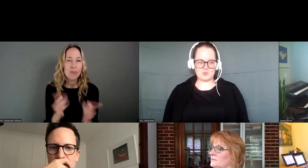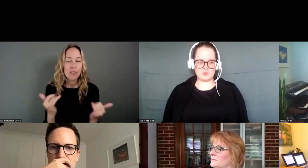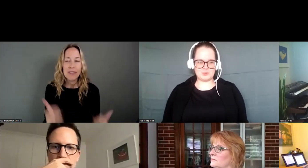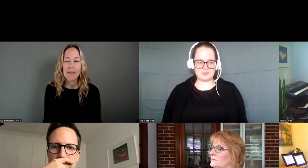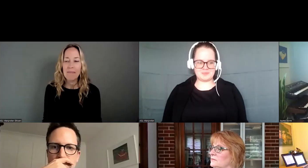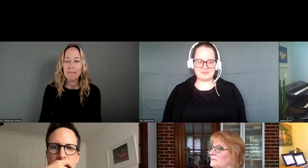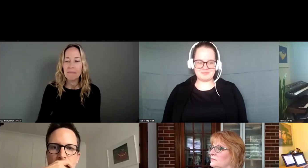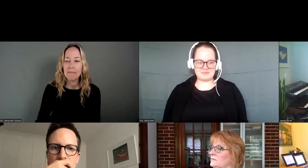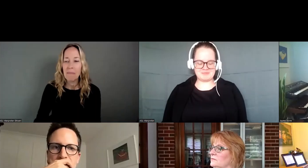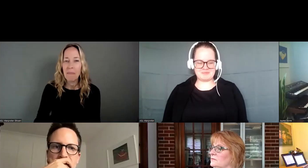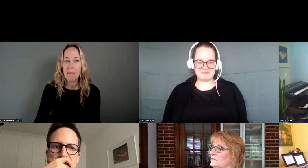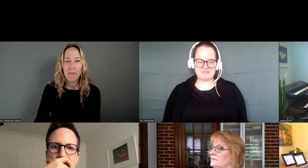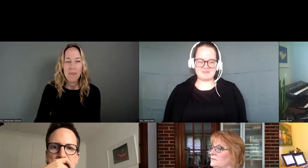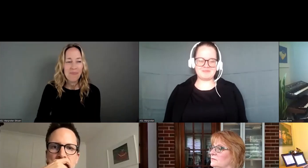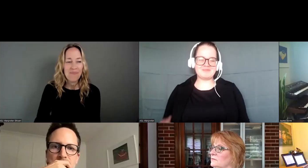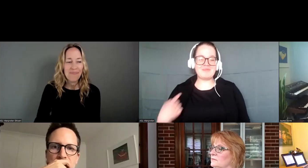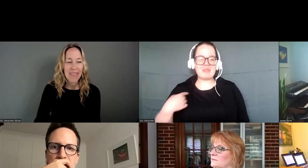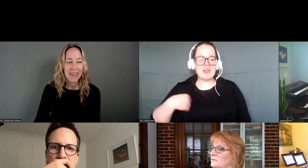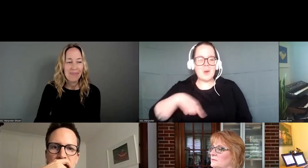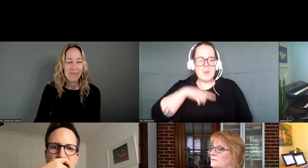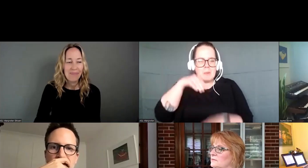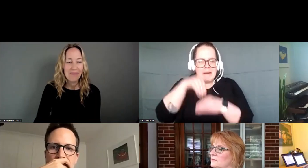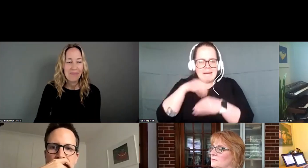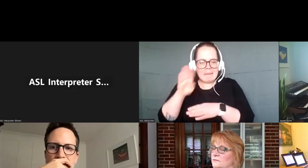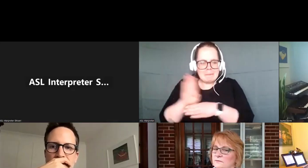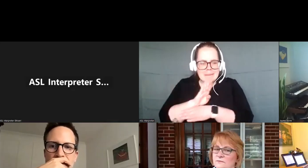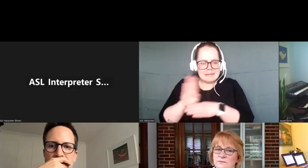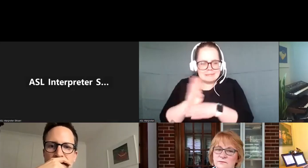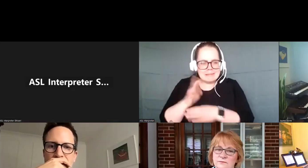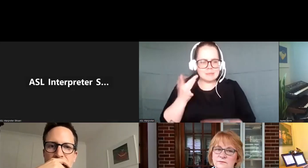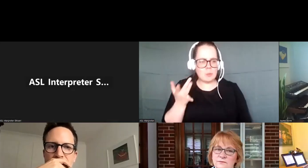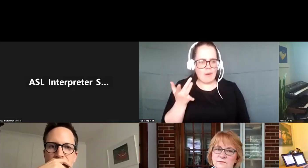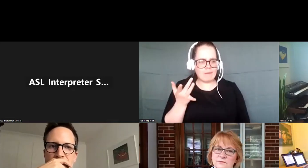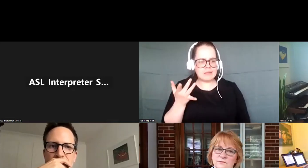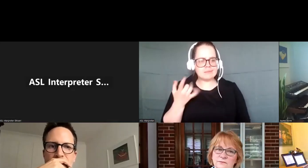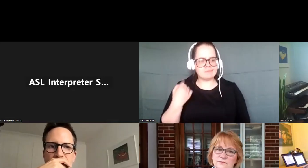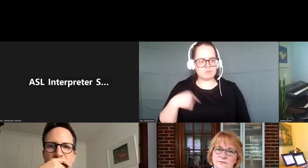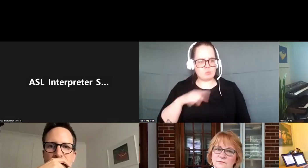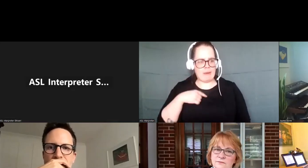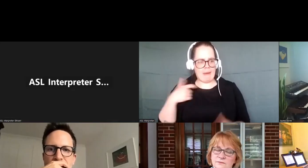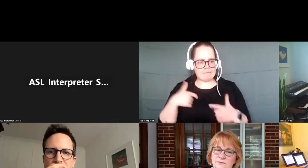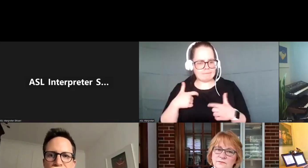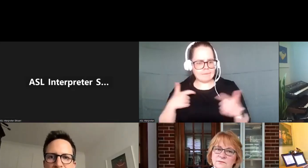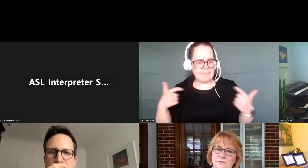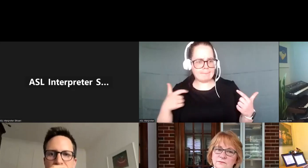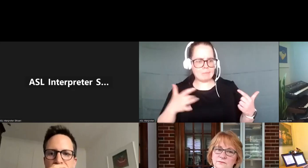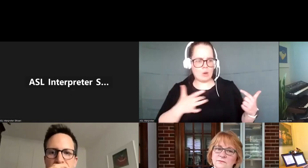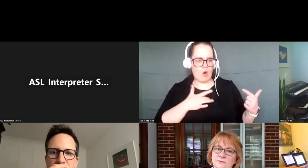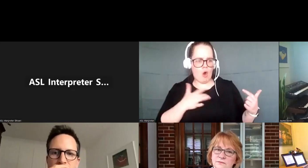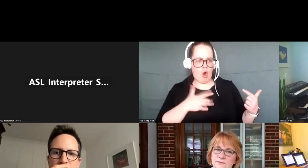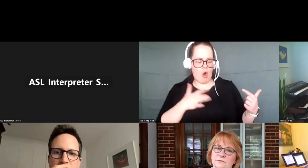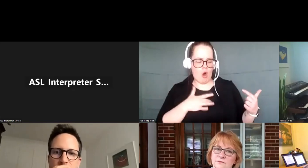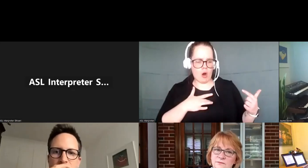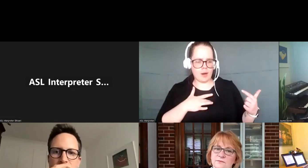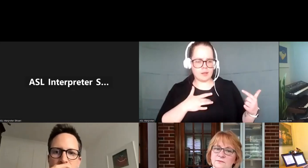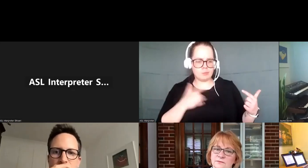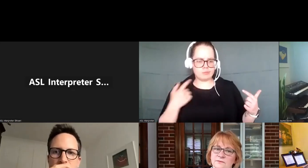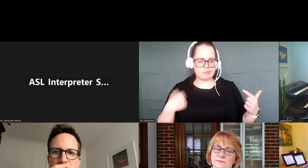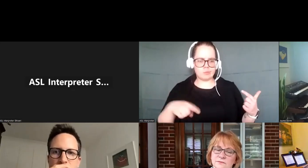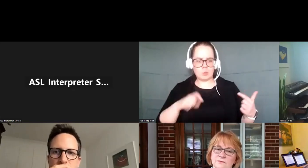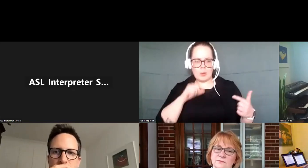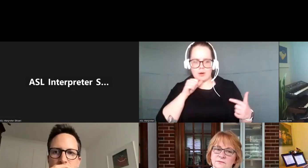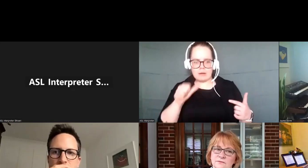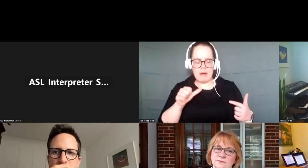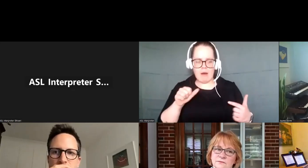business because we have a big heart. We're not William Morris and ICM and